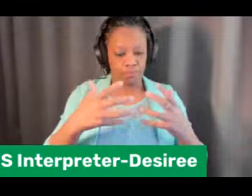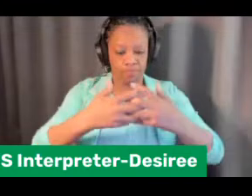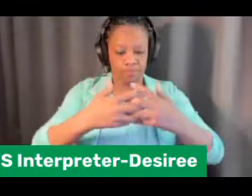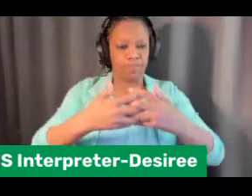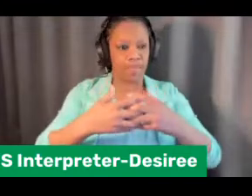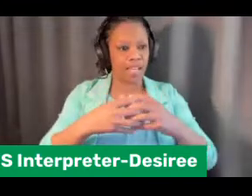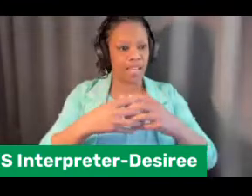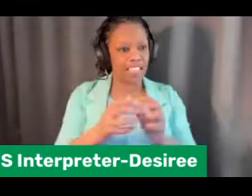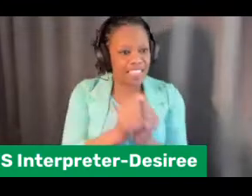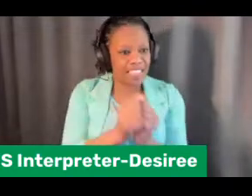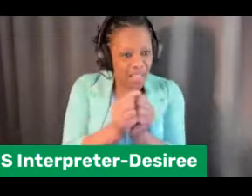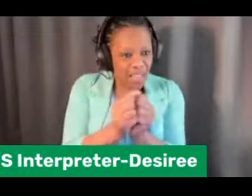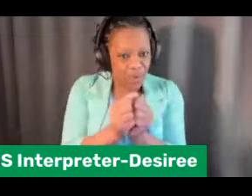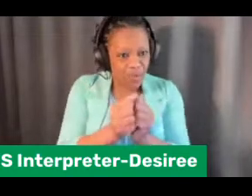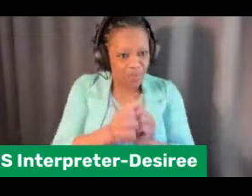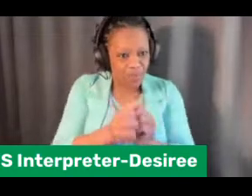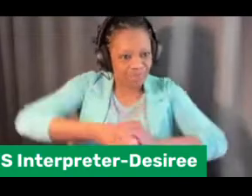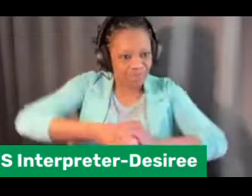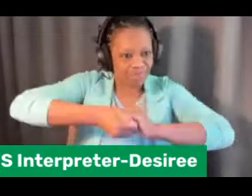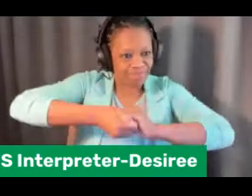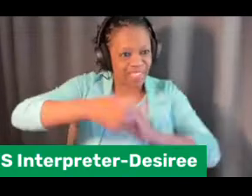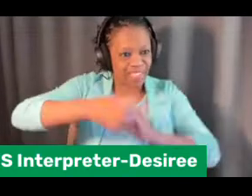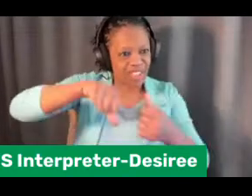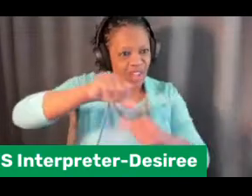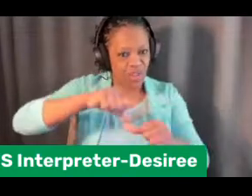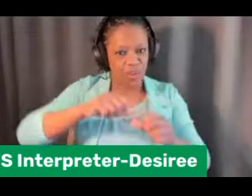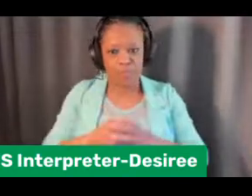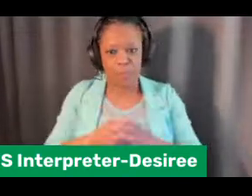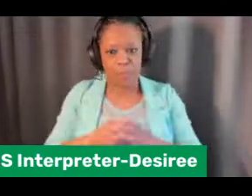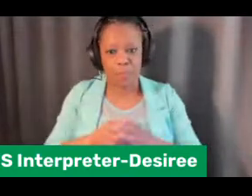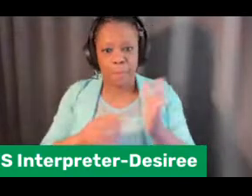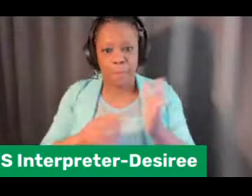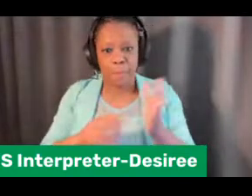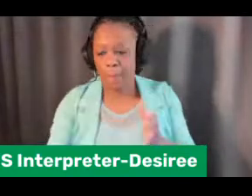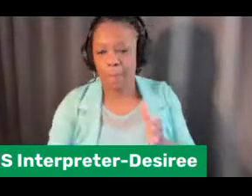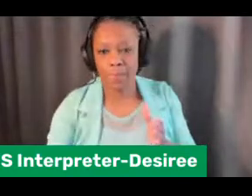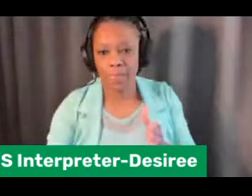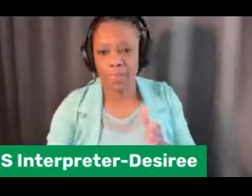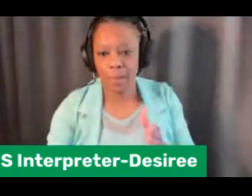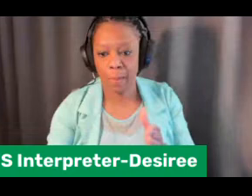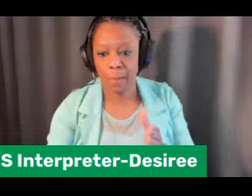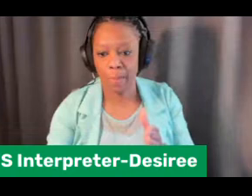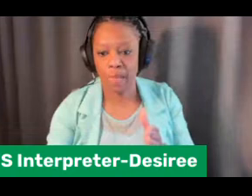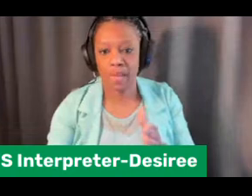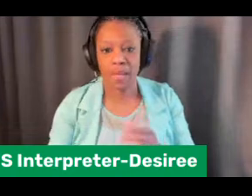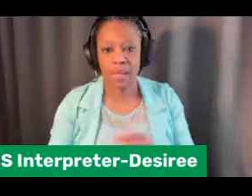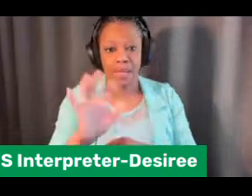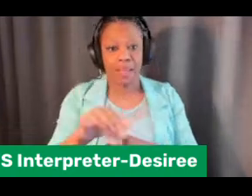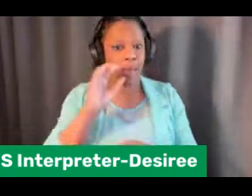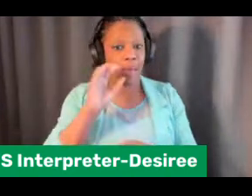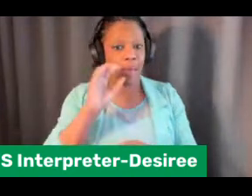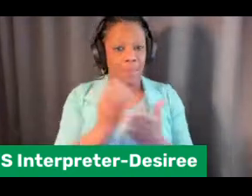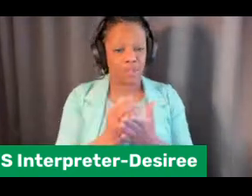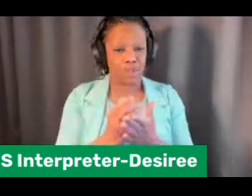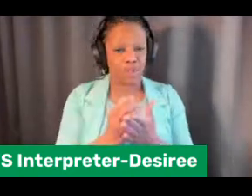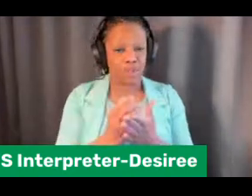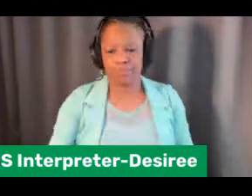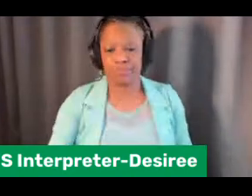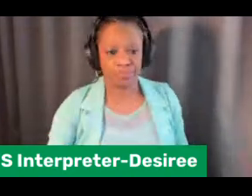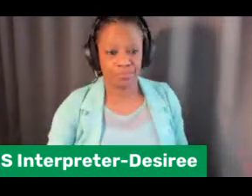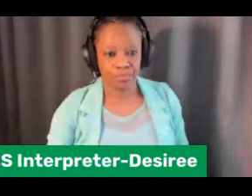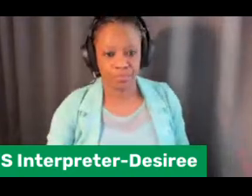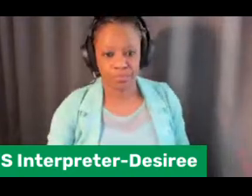This picture that you see here is a sea anemone attached to a crab. And